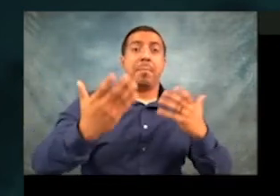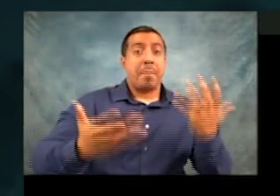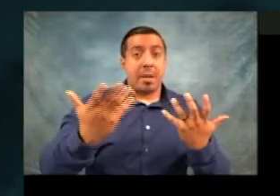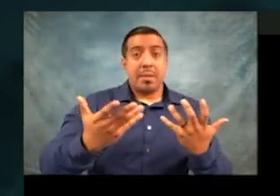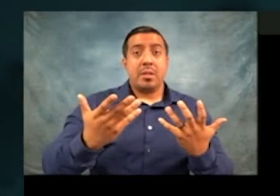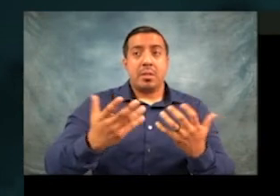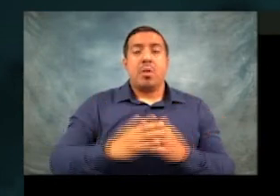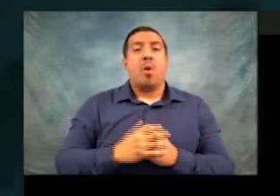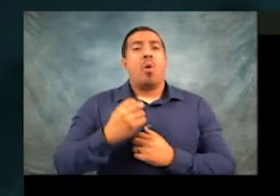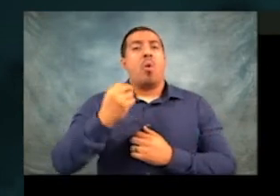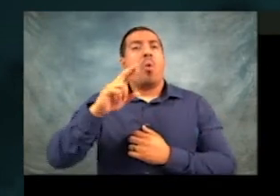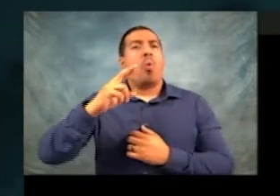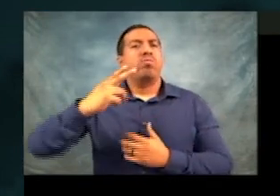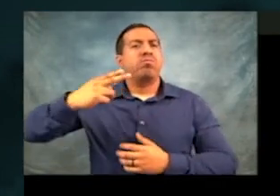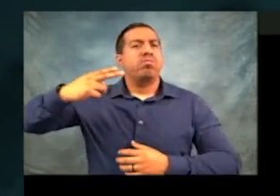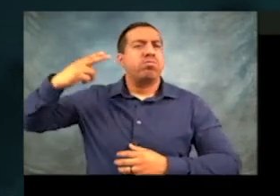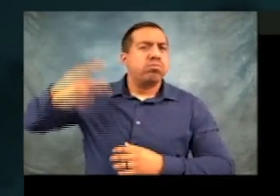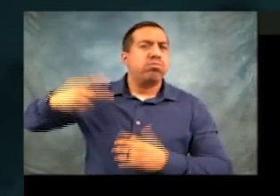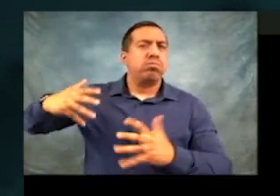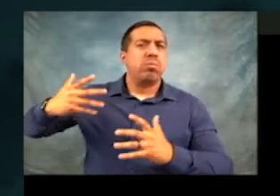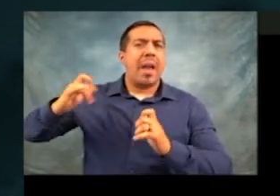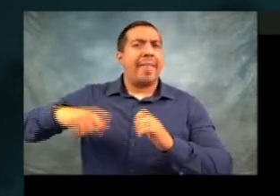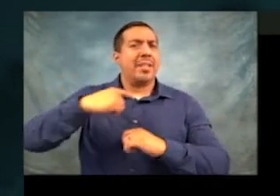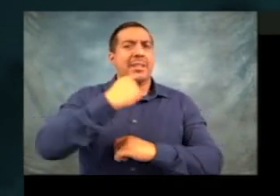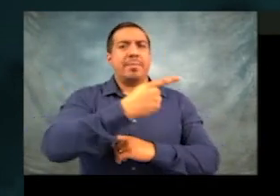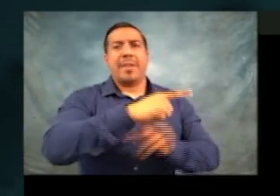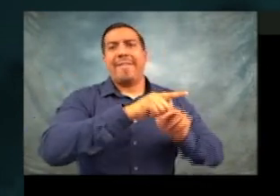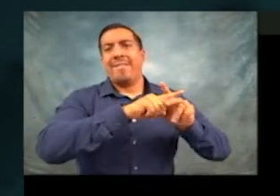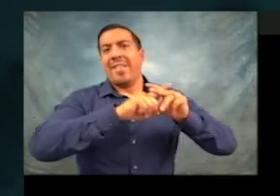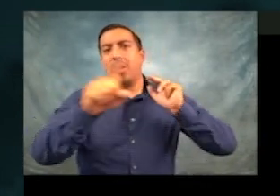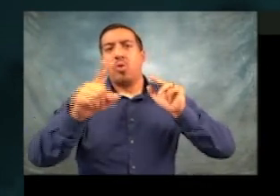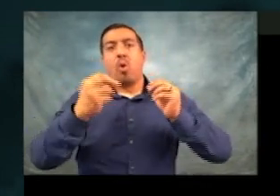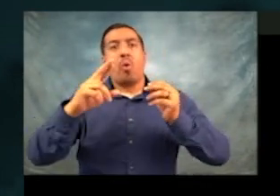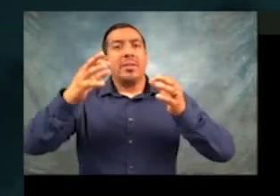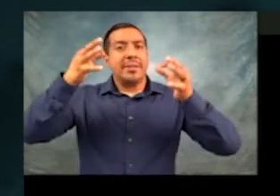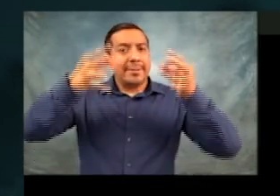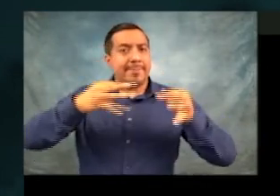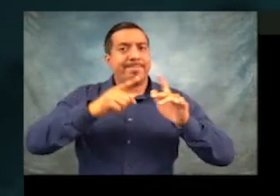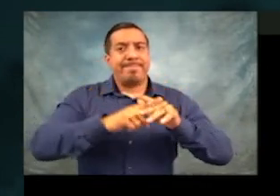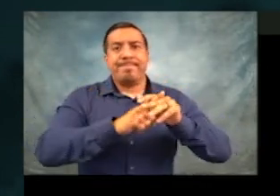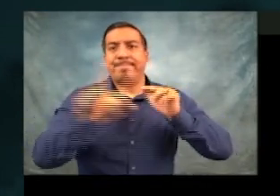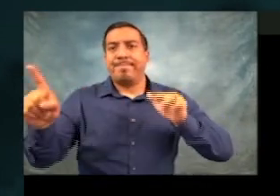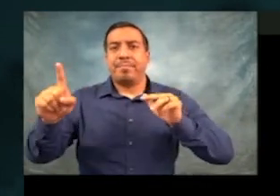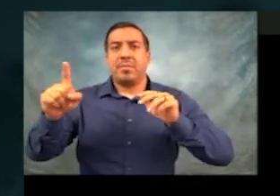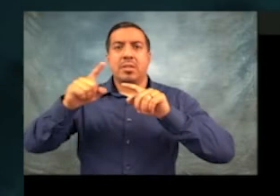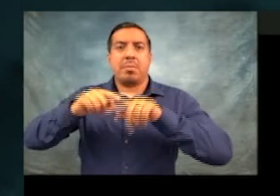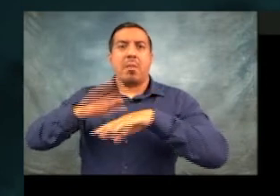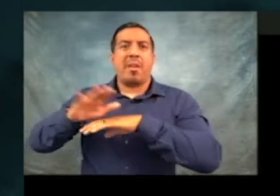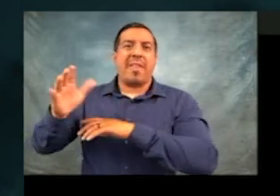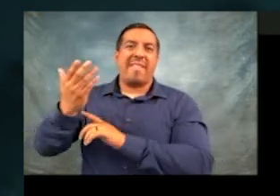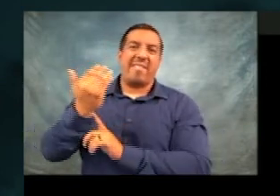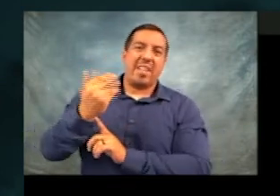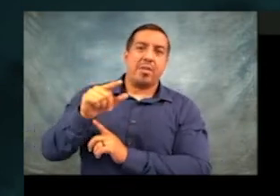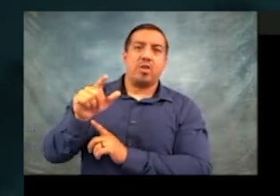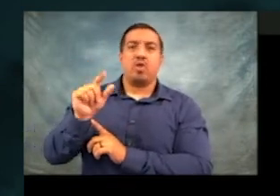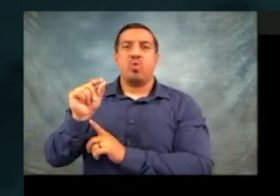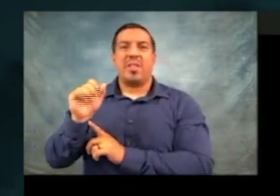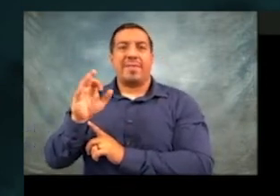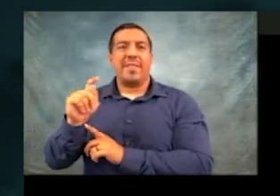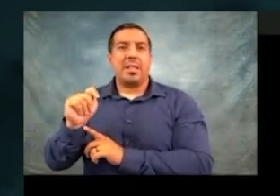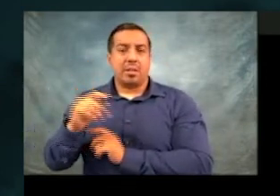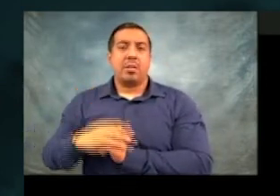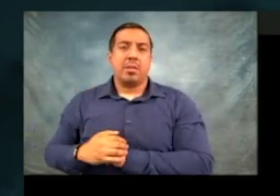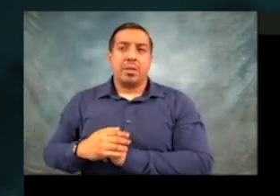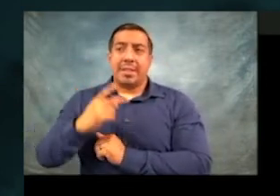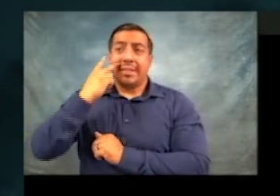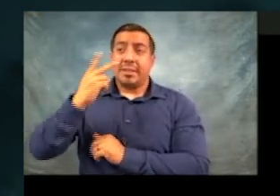slides. And they would have historically evacuated or made an evacuation decision based off that 15 to 20 feet. You can see this little flag right here,